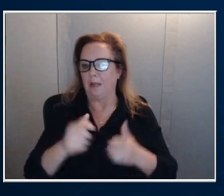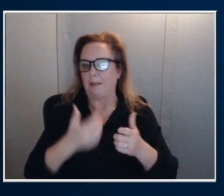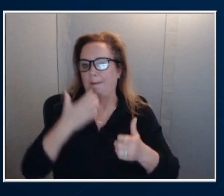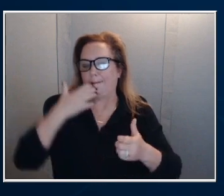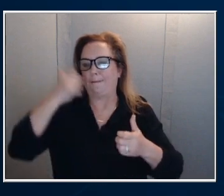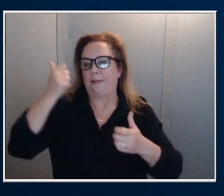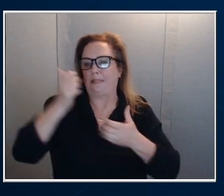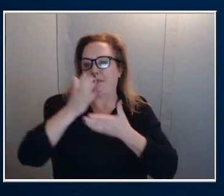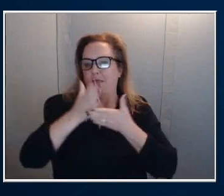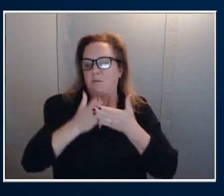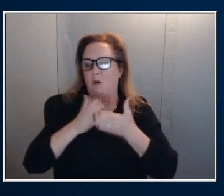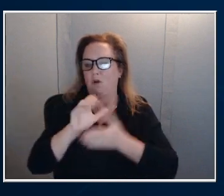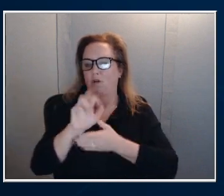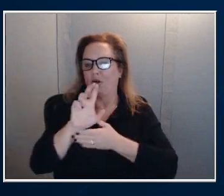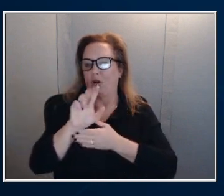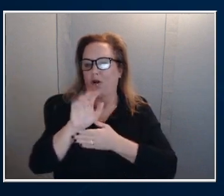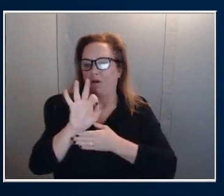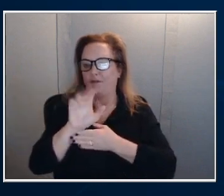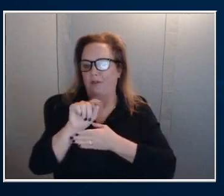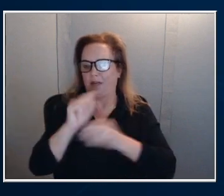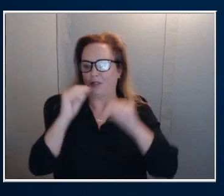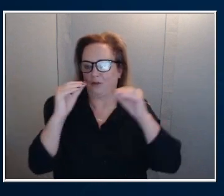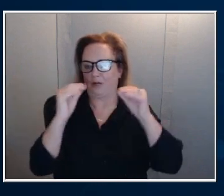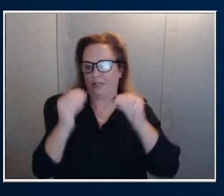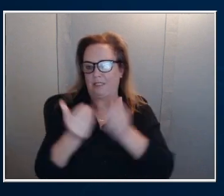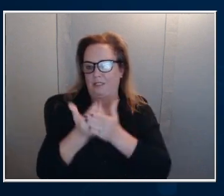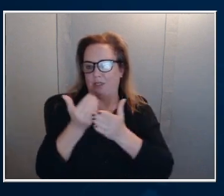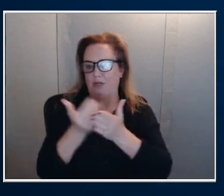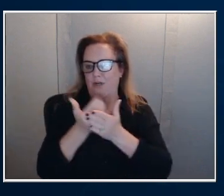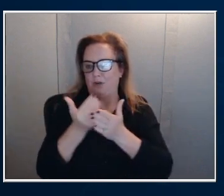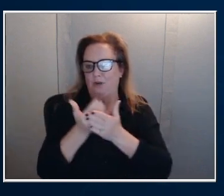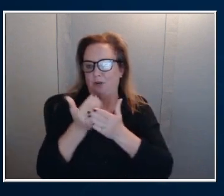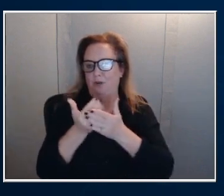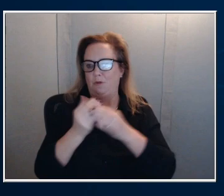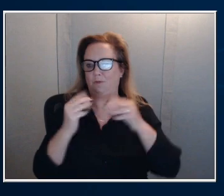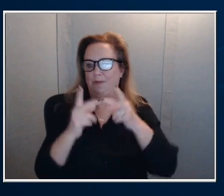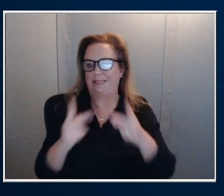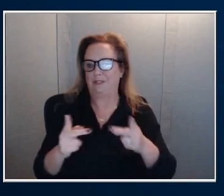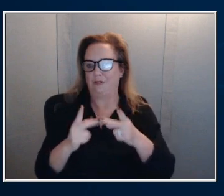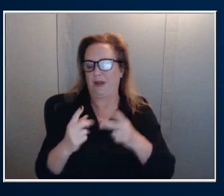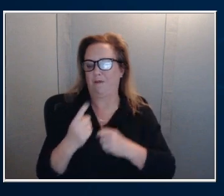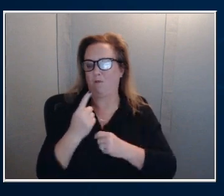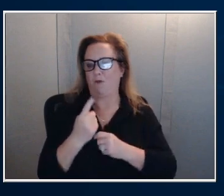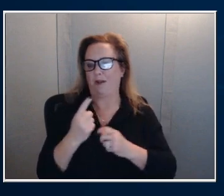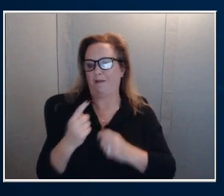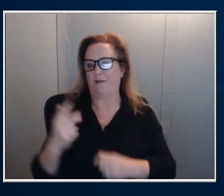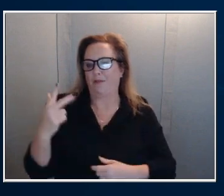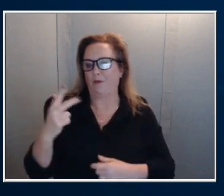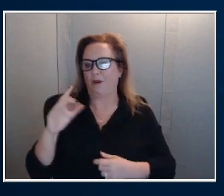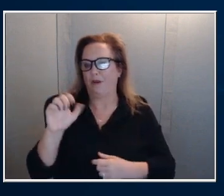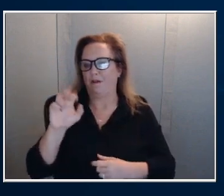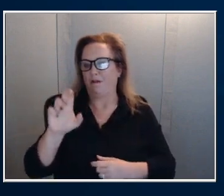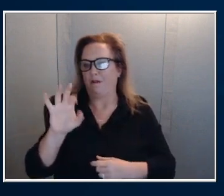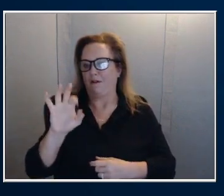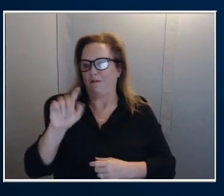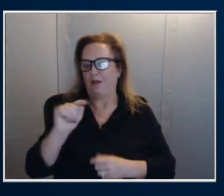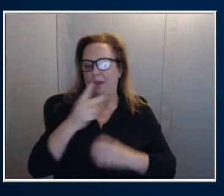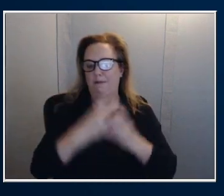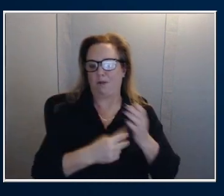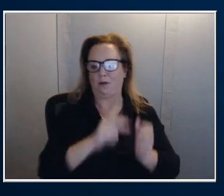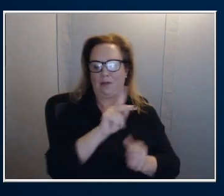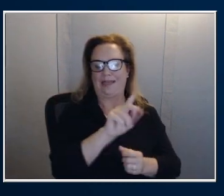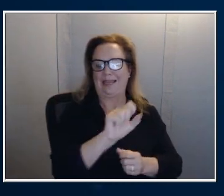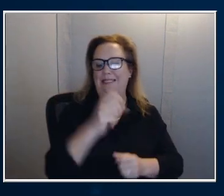being a CarFit instructor, and this was a newly promoted position for me, I'm actually one of only 3 CarFit instructors in both Kansas